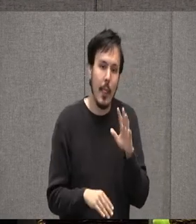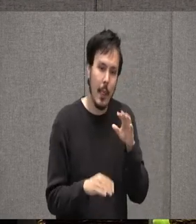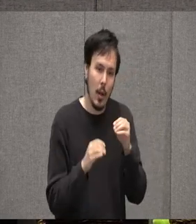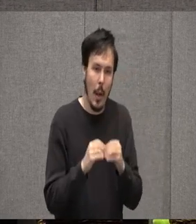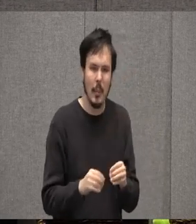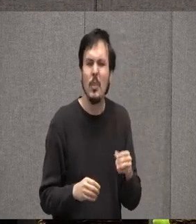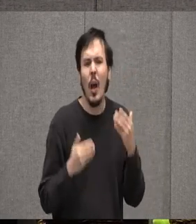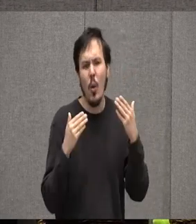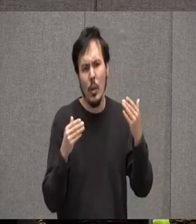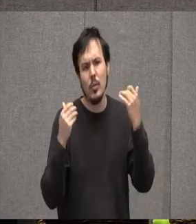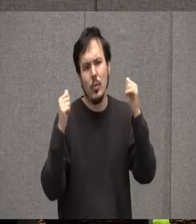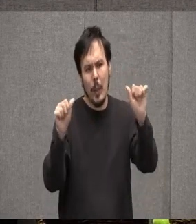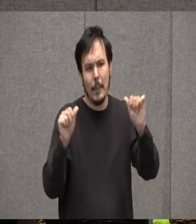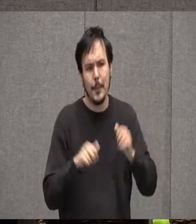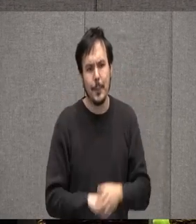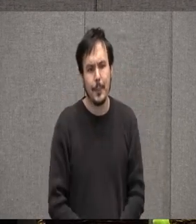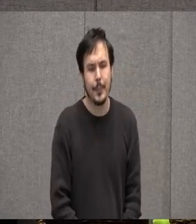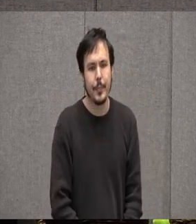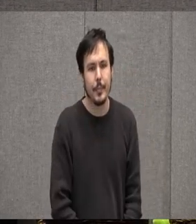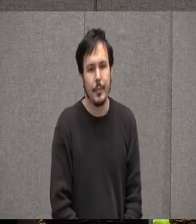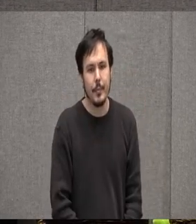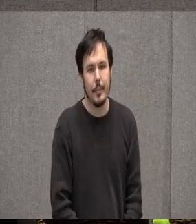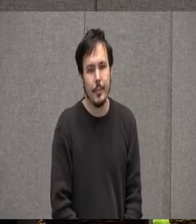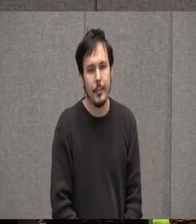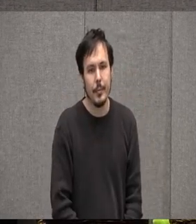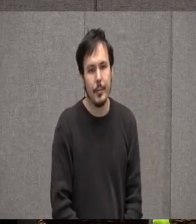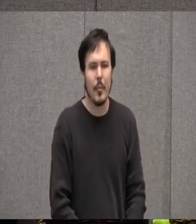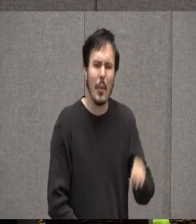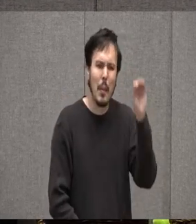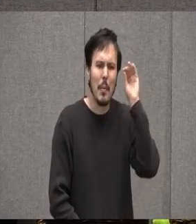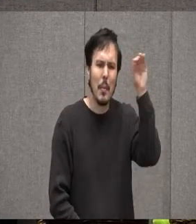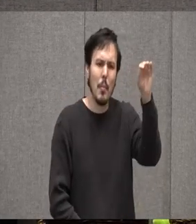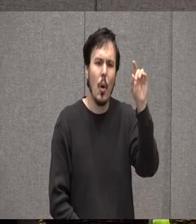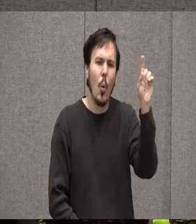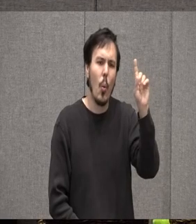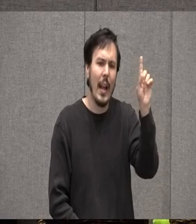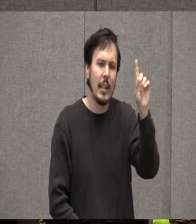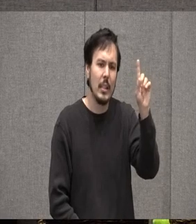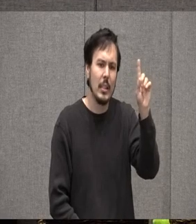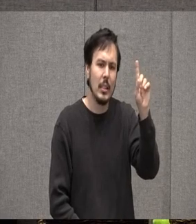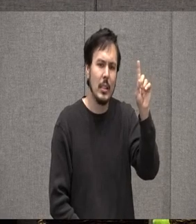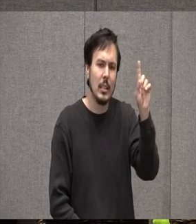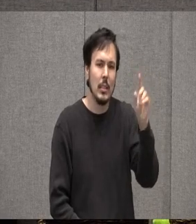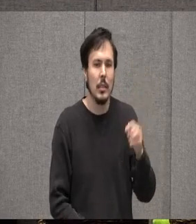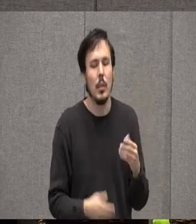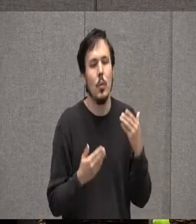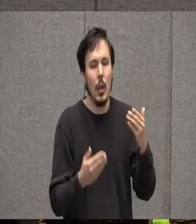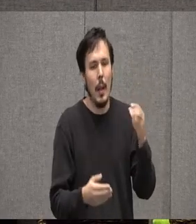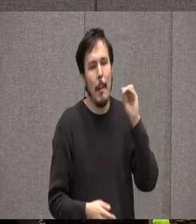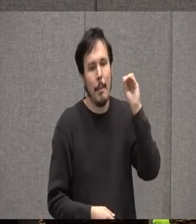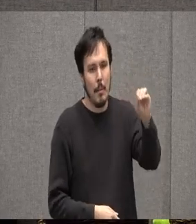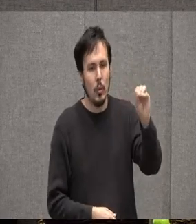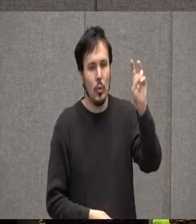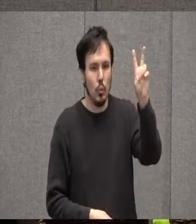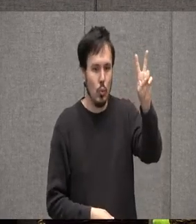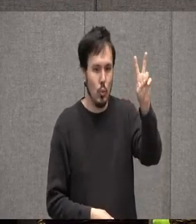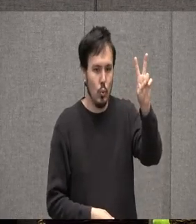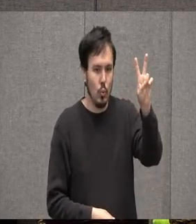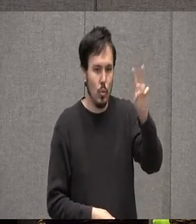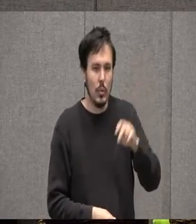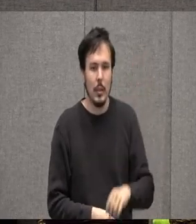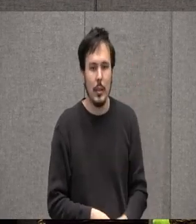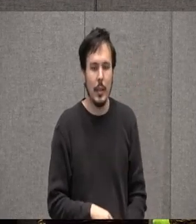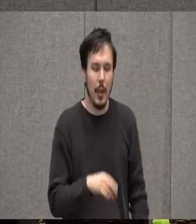try something. I'm gonna go ahead and put a one in this one, and I'm gonna go ahead and put a two in this